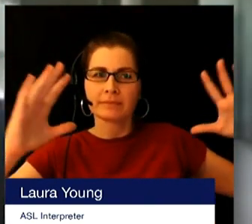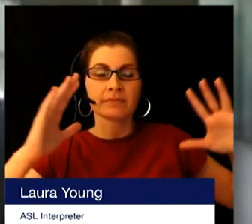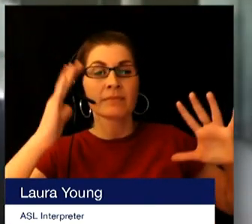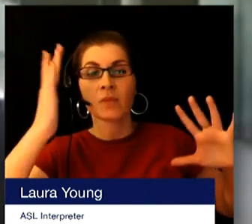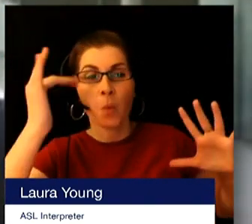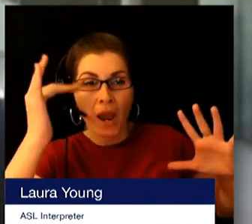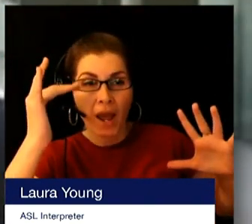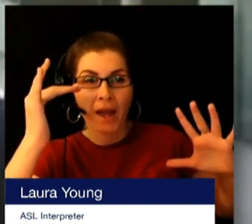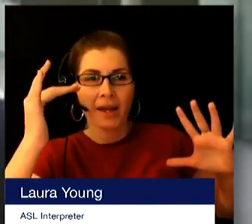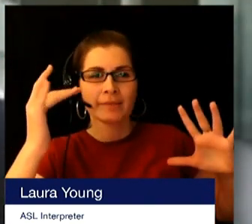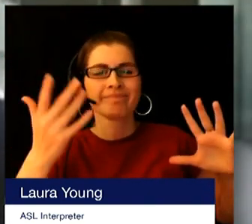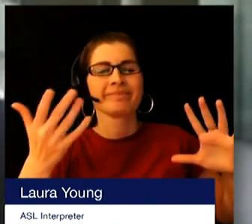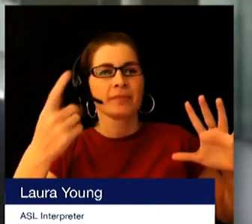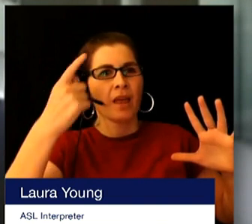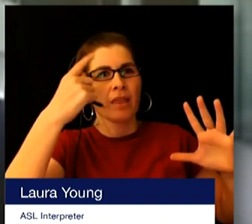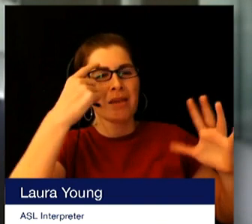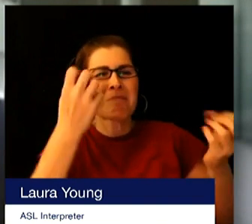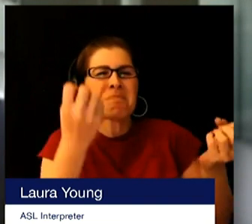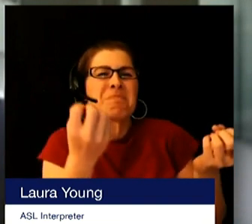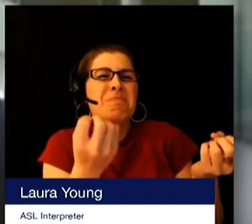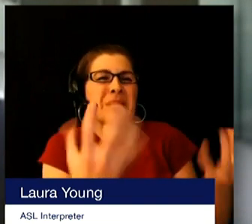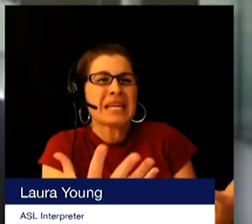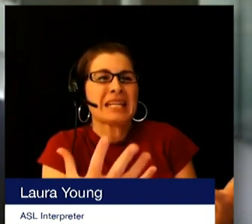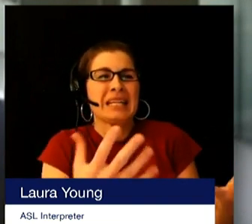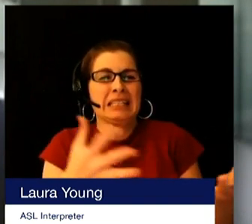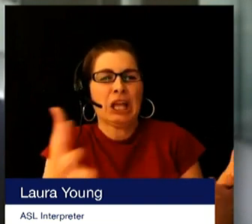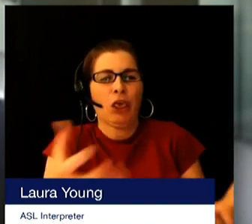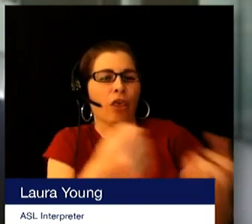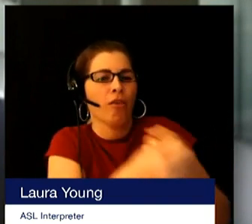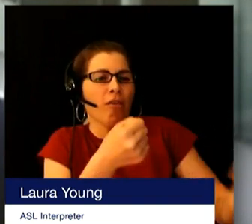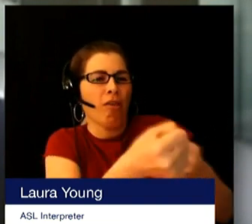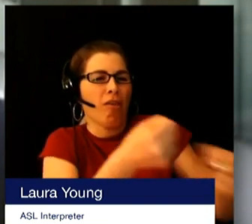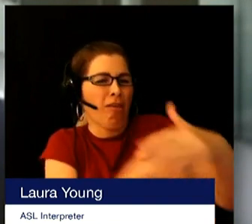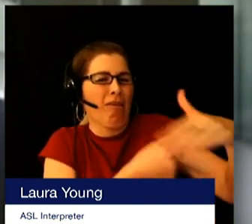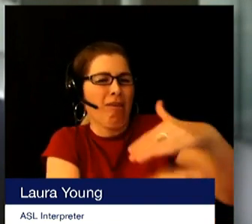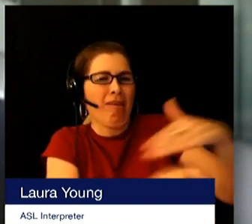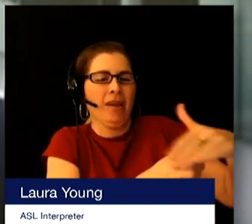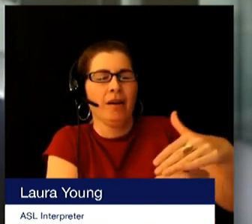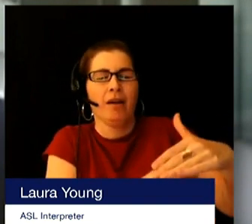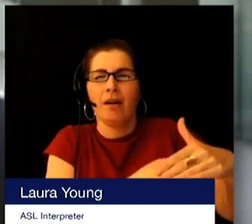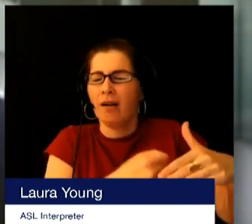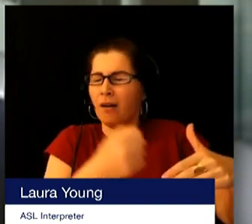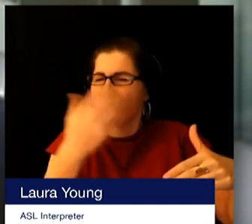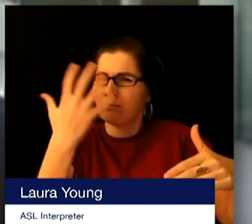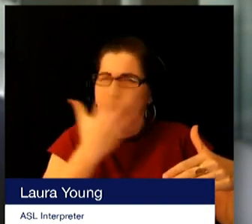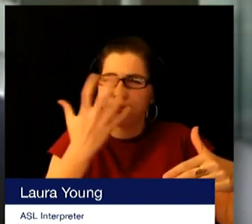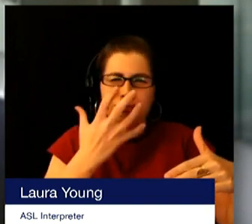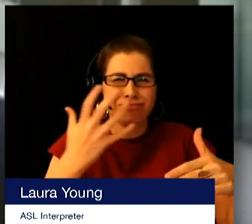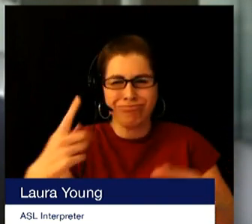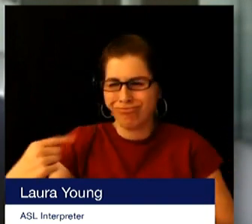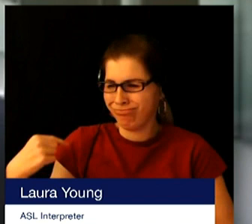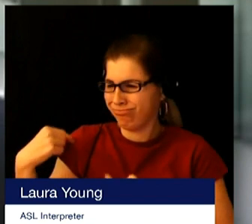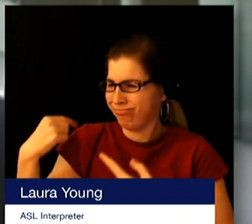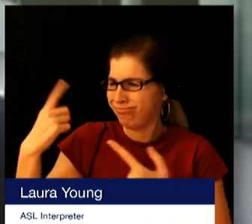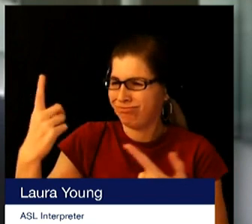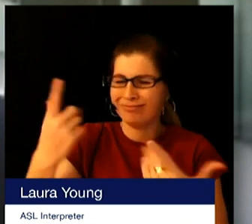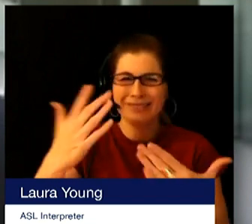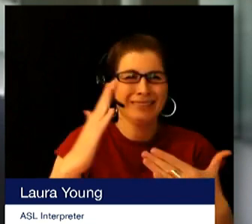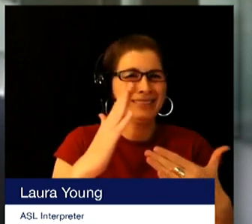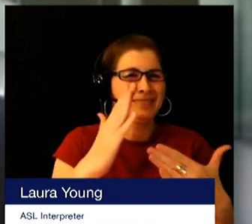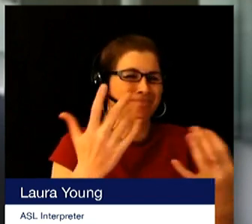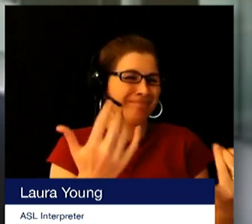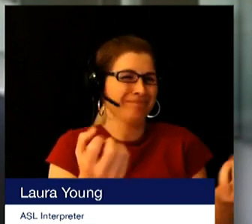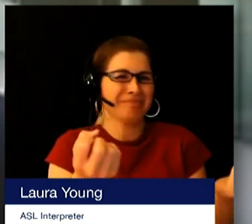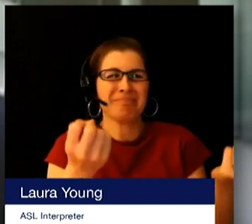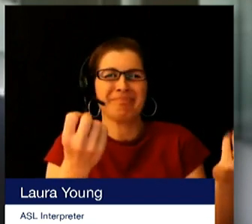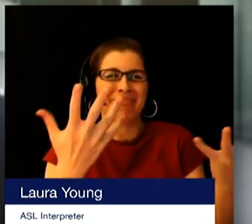the scale of mass incarceration is so dramatic, it's so unprecedented, it's so out of touch with what you